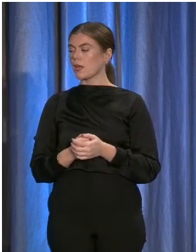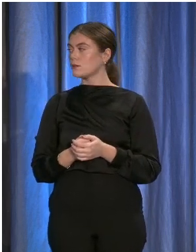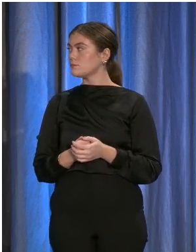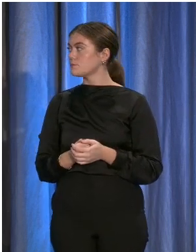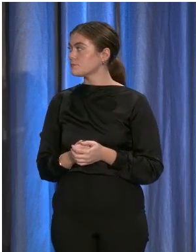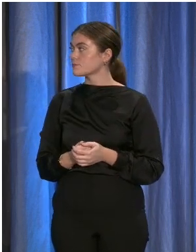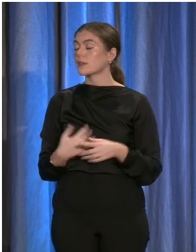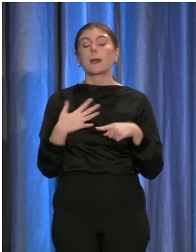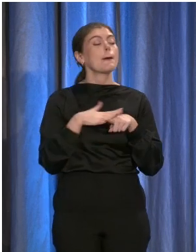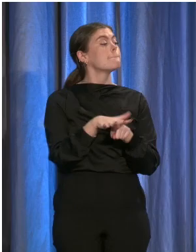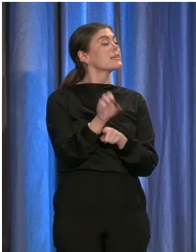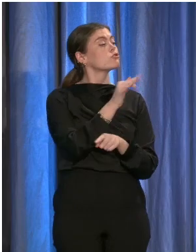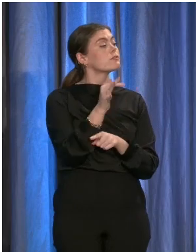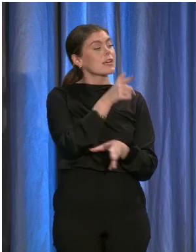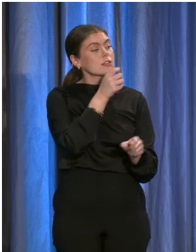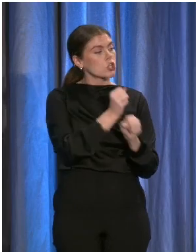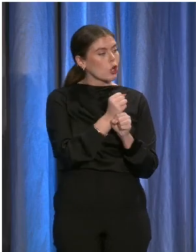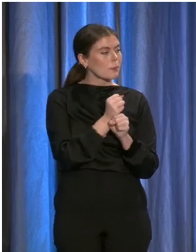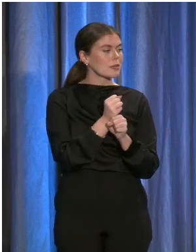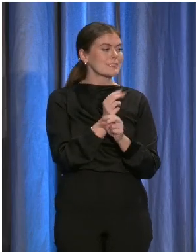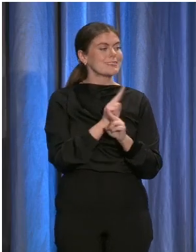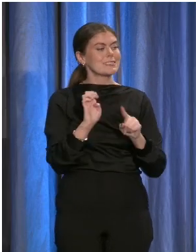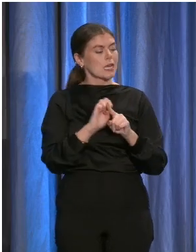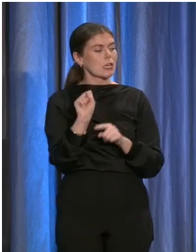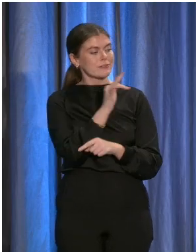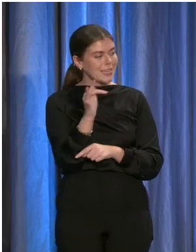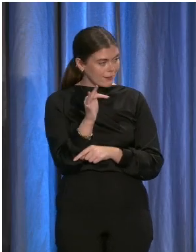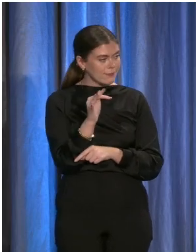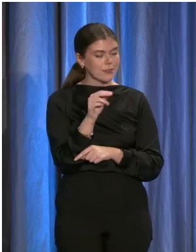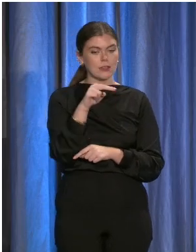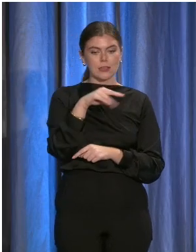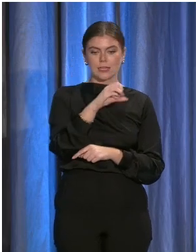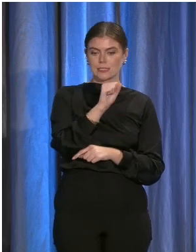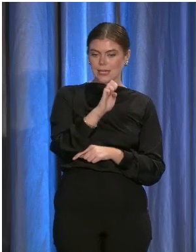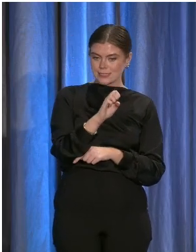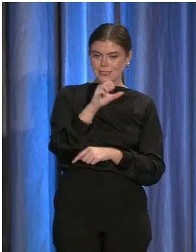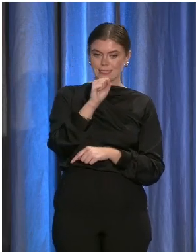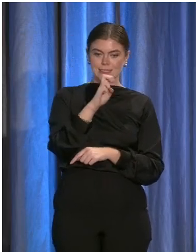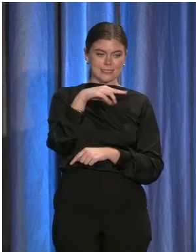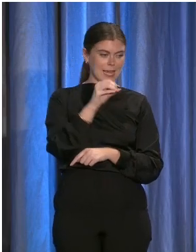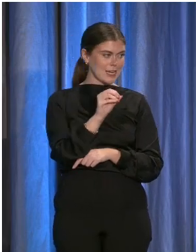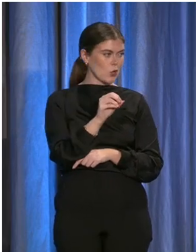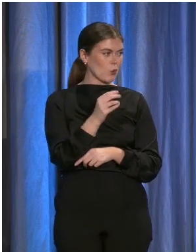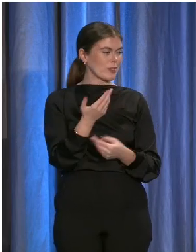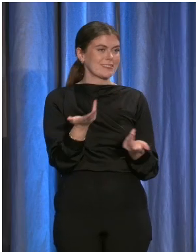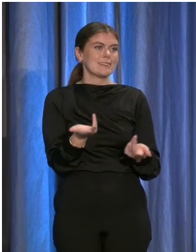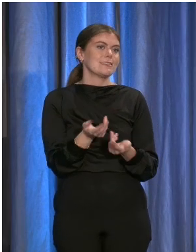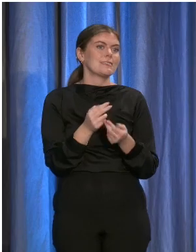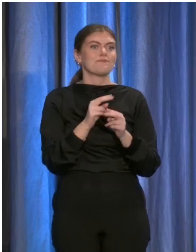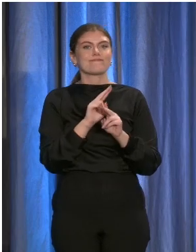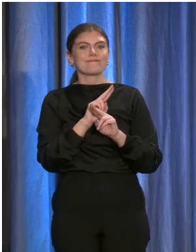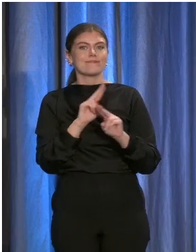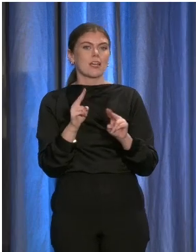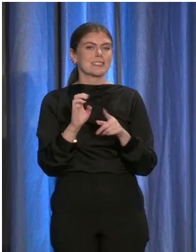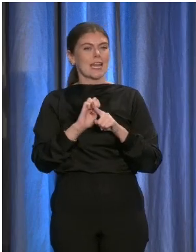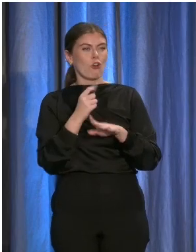Many school staff were talking about scarcity again. The NCSE CNOs had become less visible in schools, and